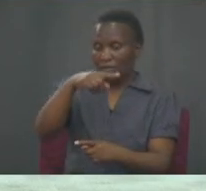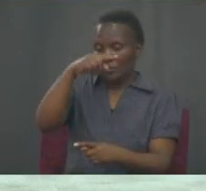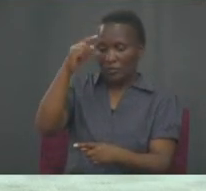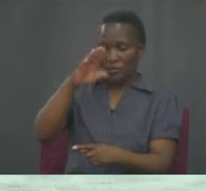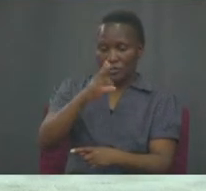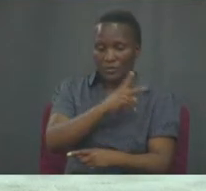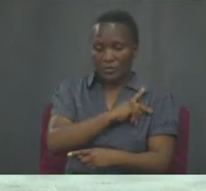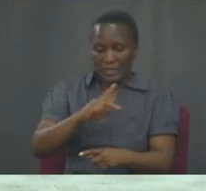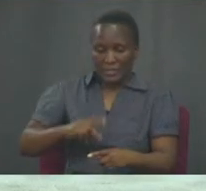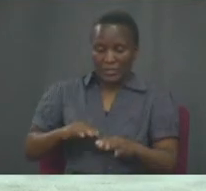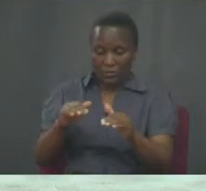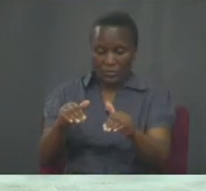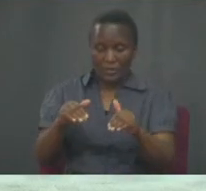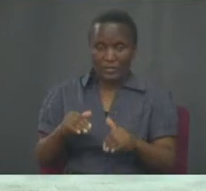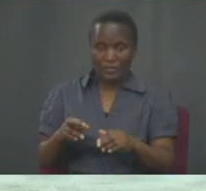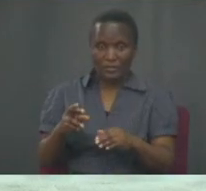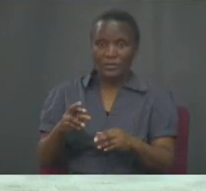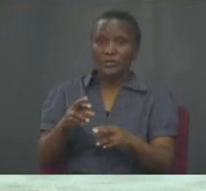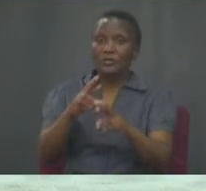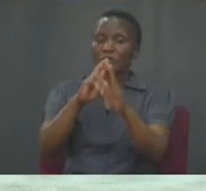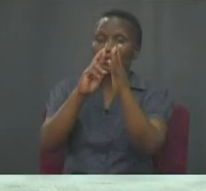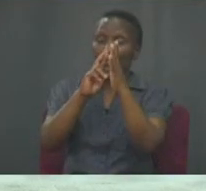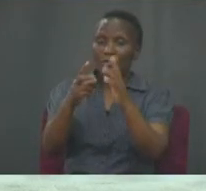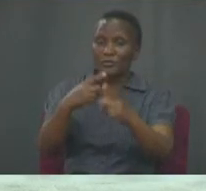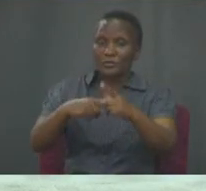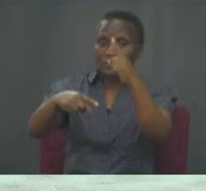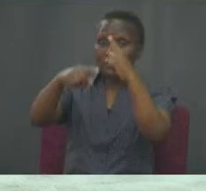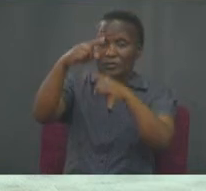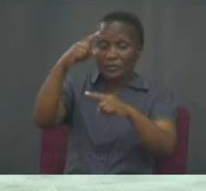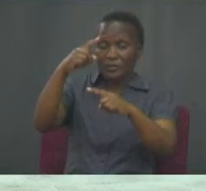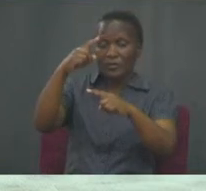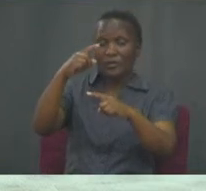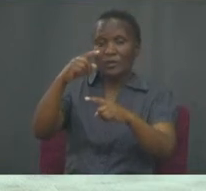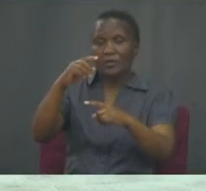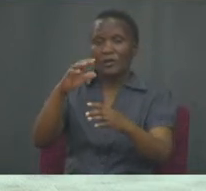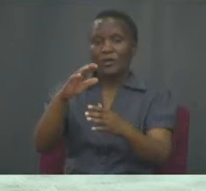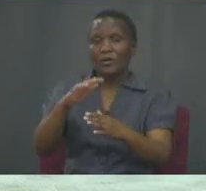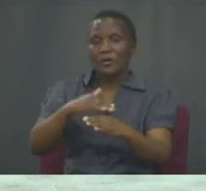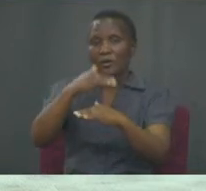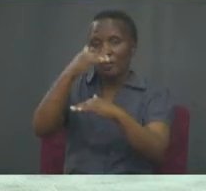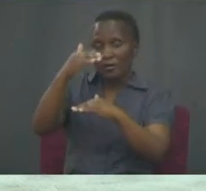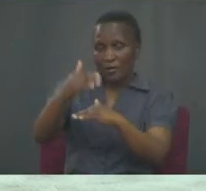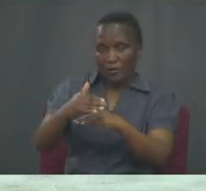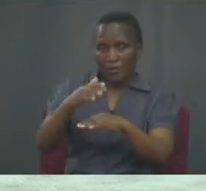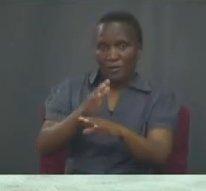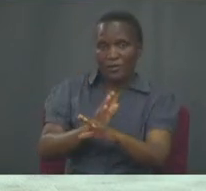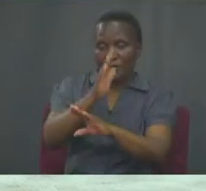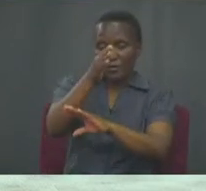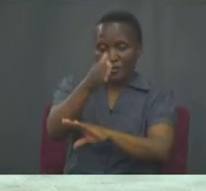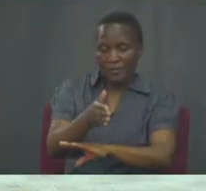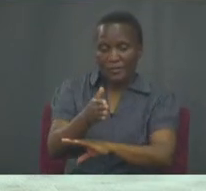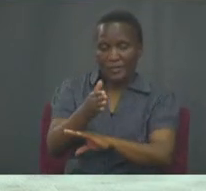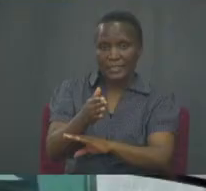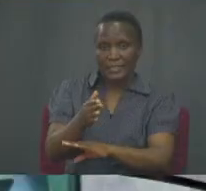over the foot soldiers of Judah. But the God of heaven, in whom Judah trusts, has fought for